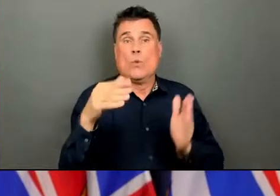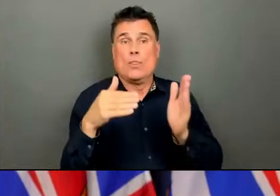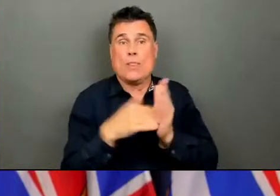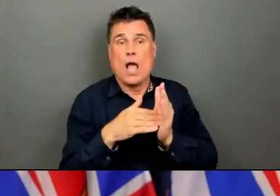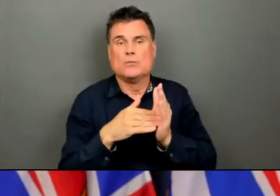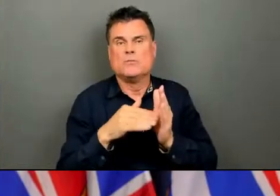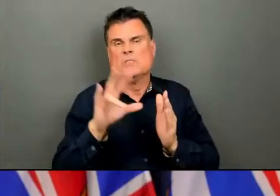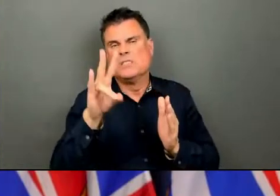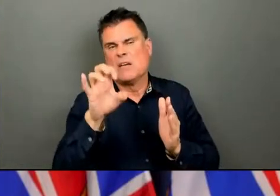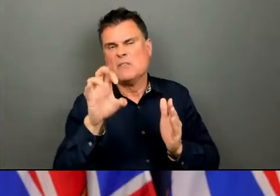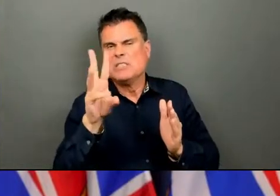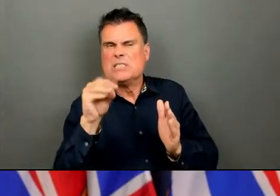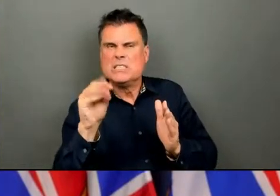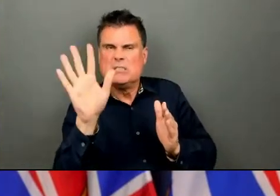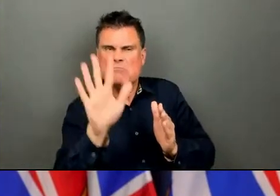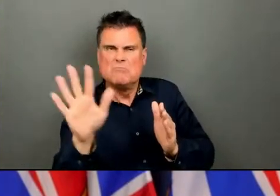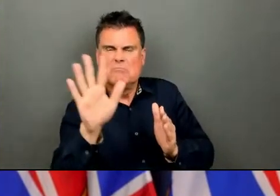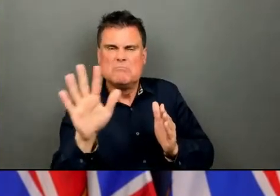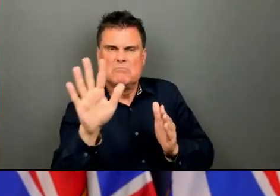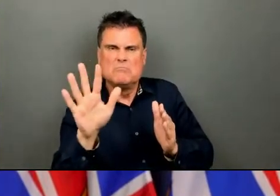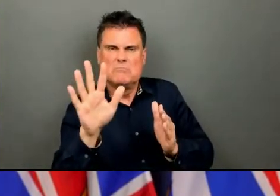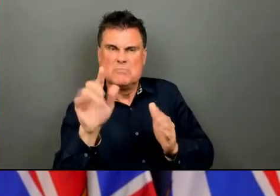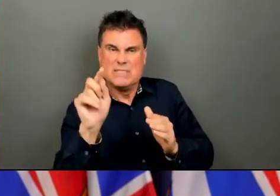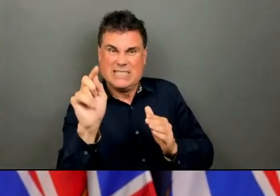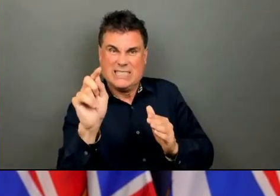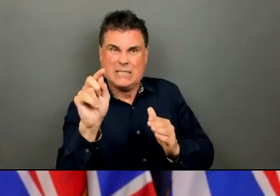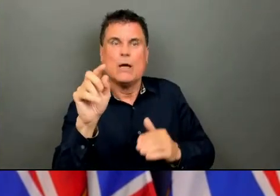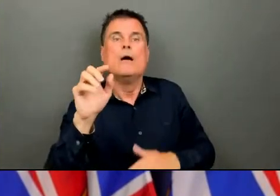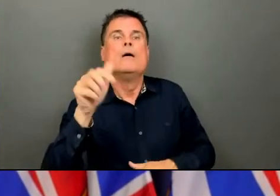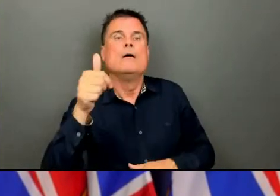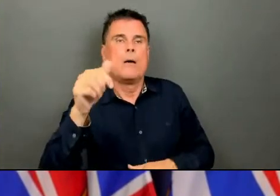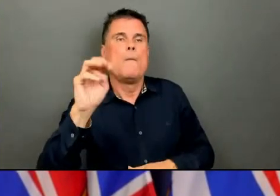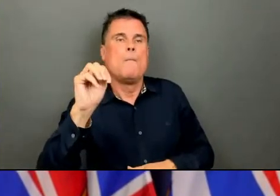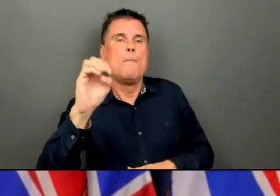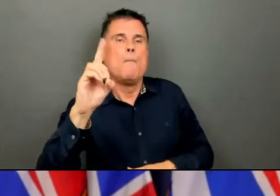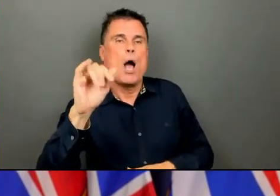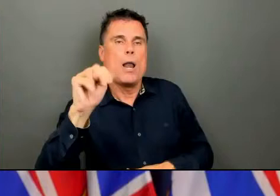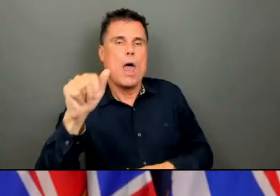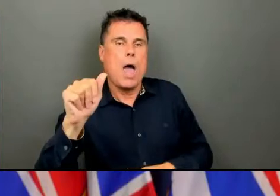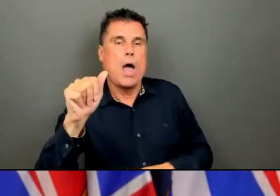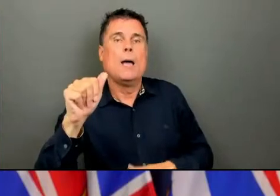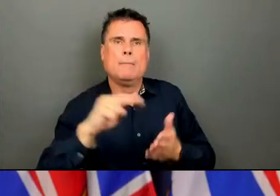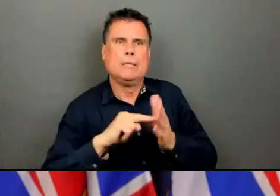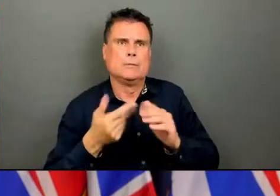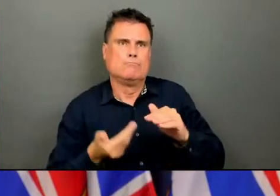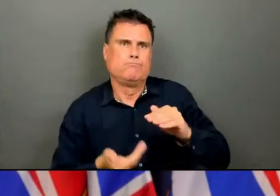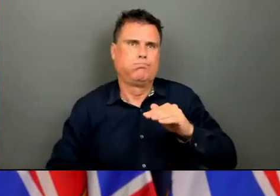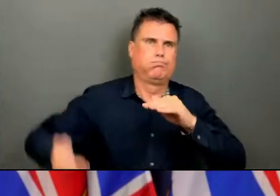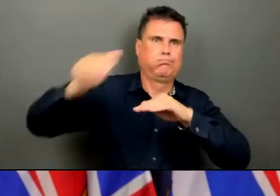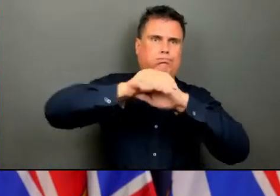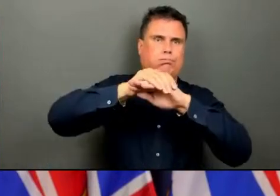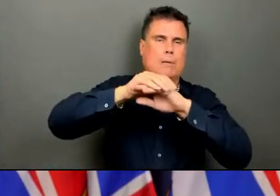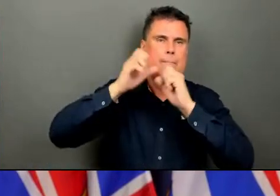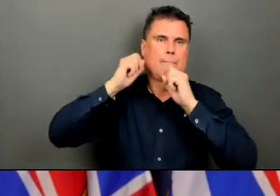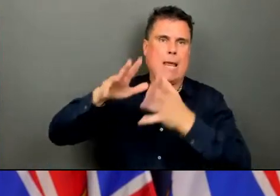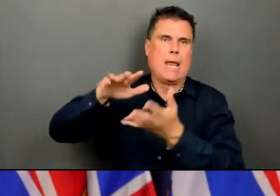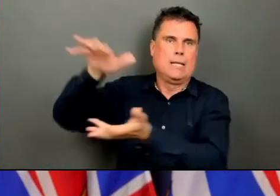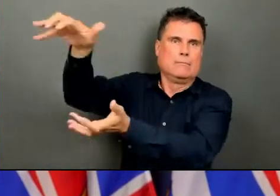382,760 doses of Moderna. So that is a significant increase. We don't have any right